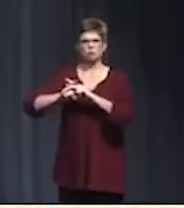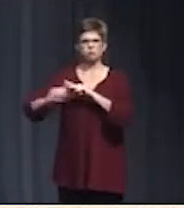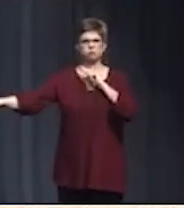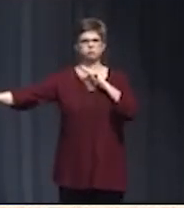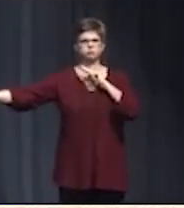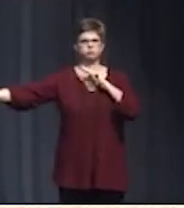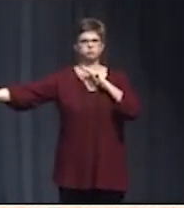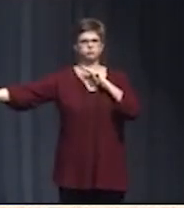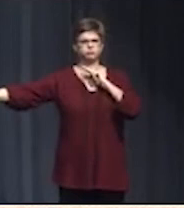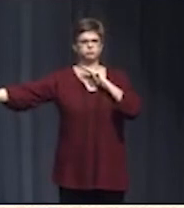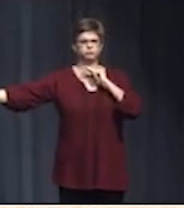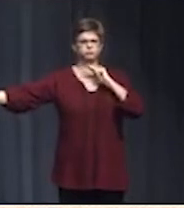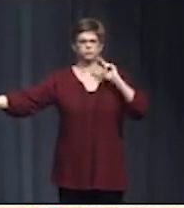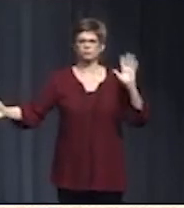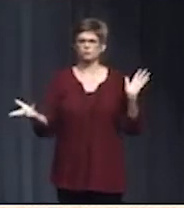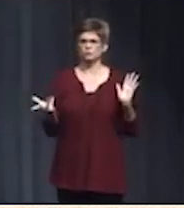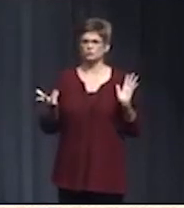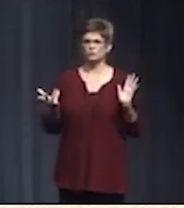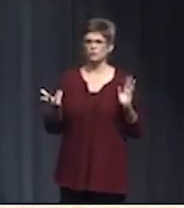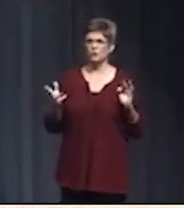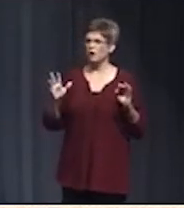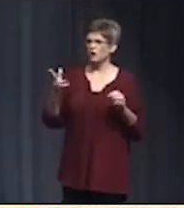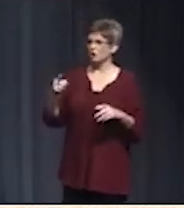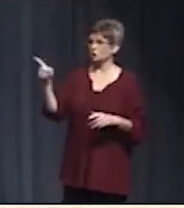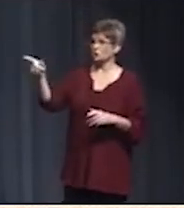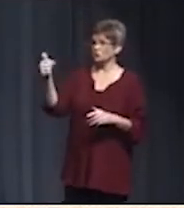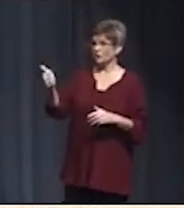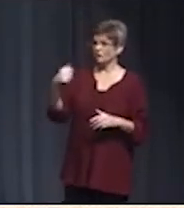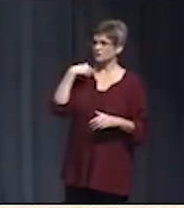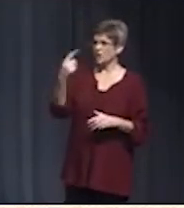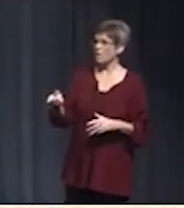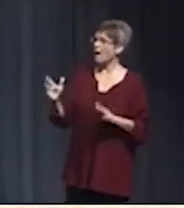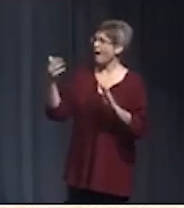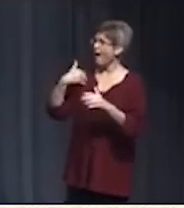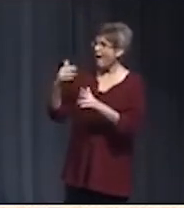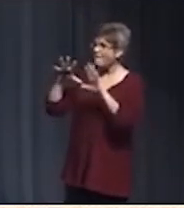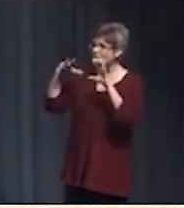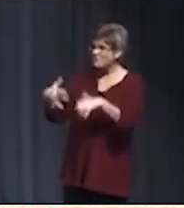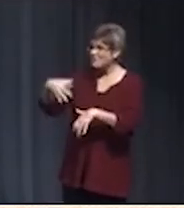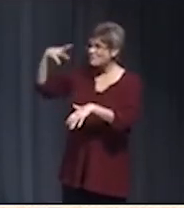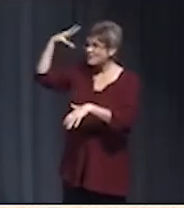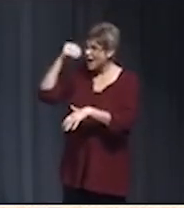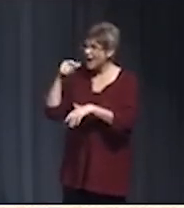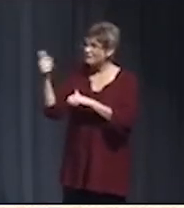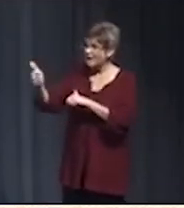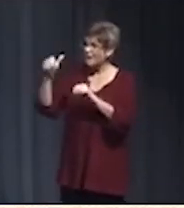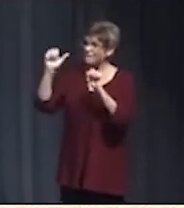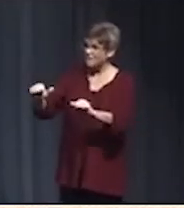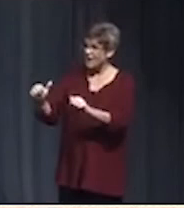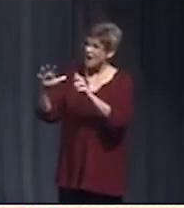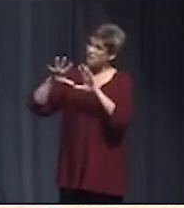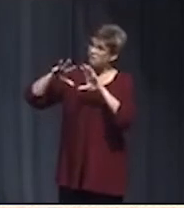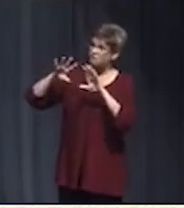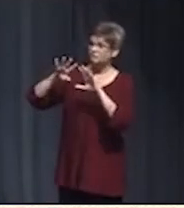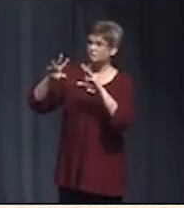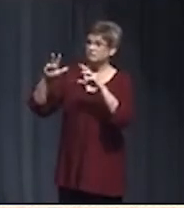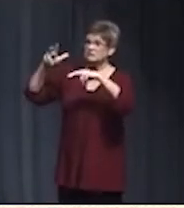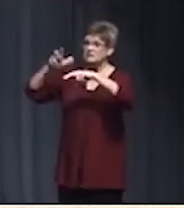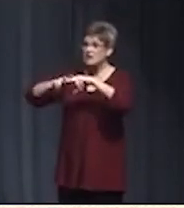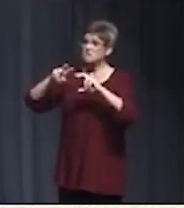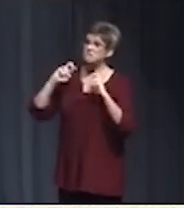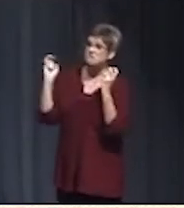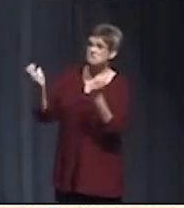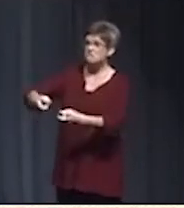thing we want, because you're telling him, I found a group of guys where you can go and talk about all these emotional things. No way, not going to